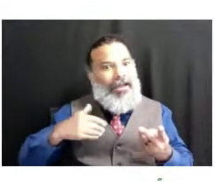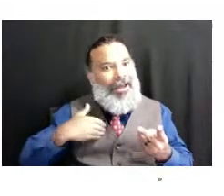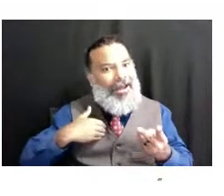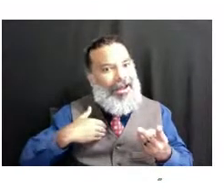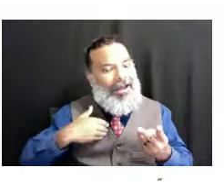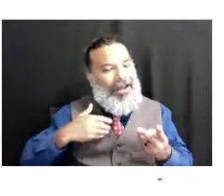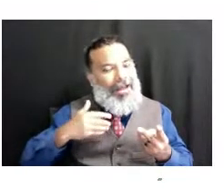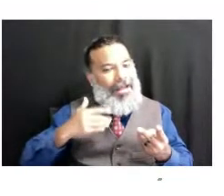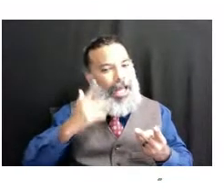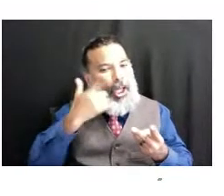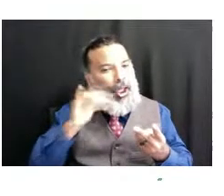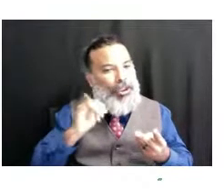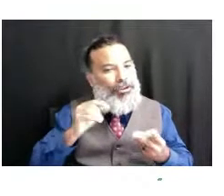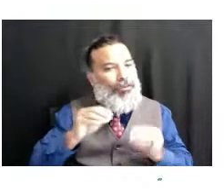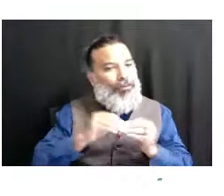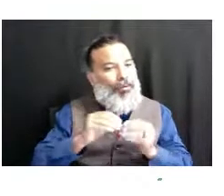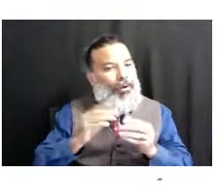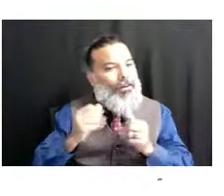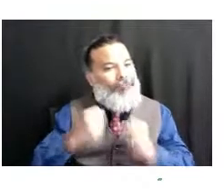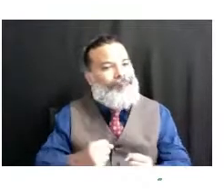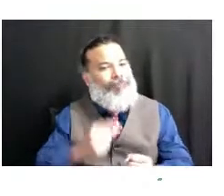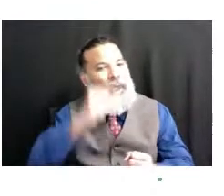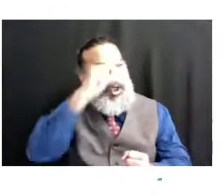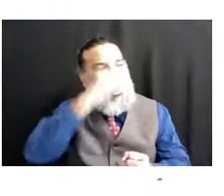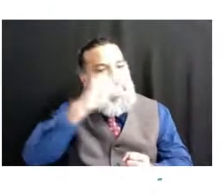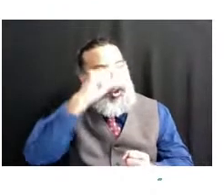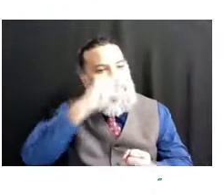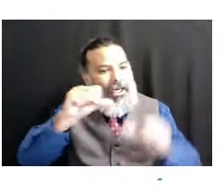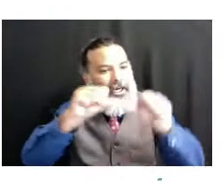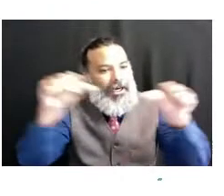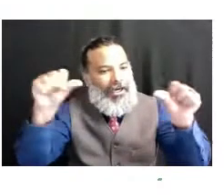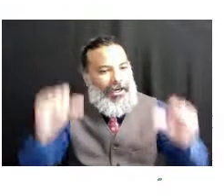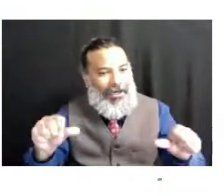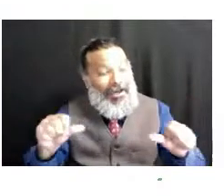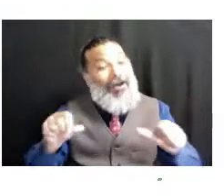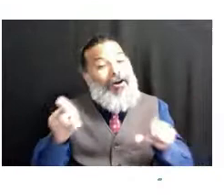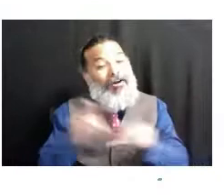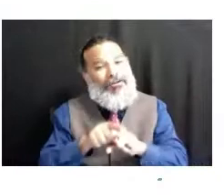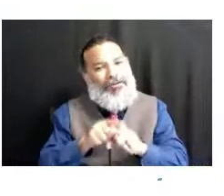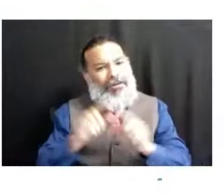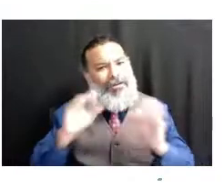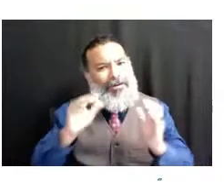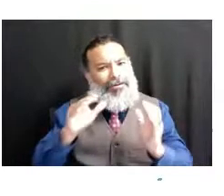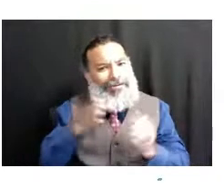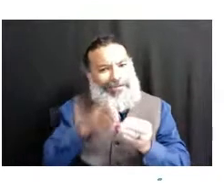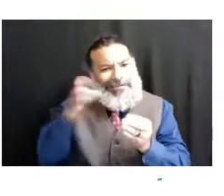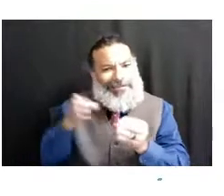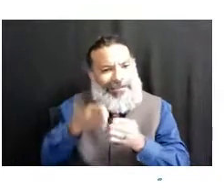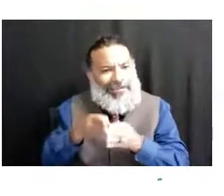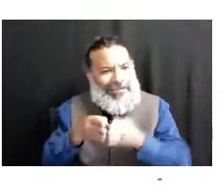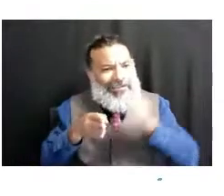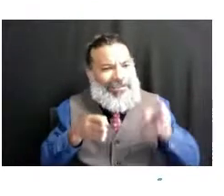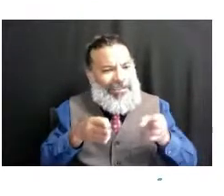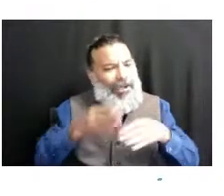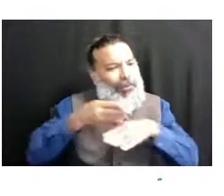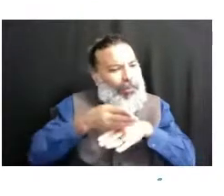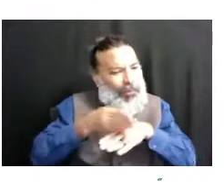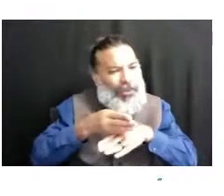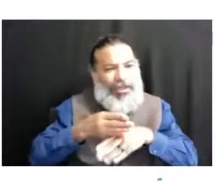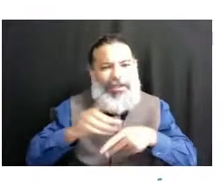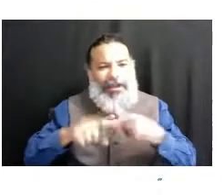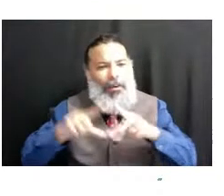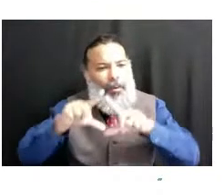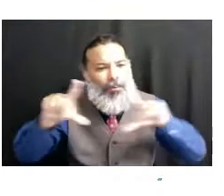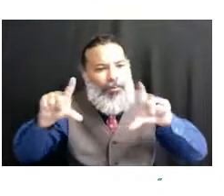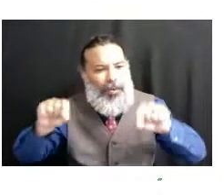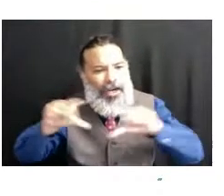of Greek architecture. And if you compare it to the brick and sometimes wooden buildings next